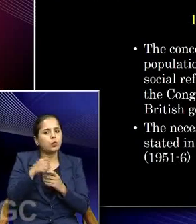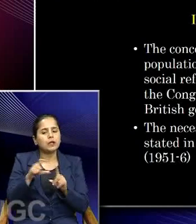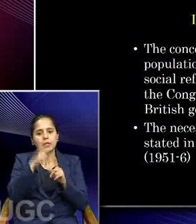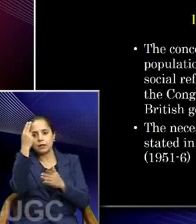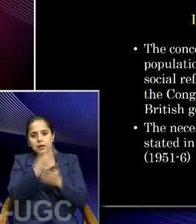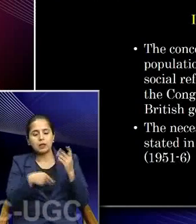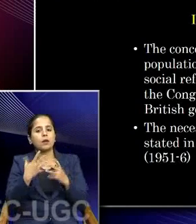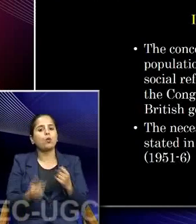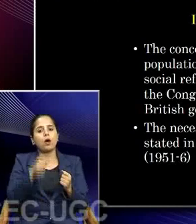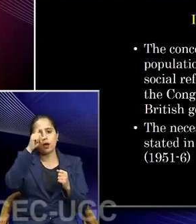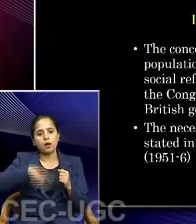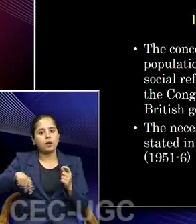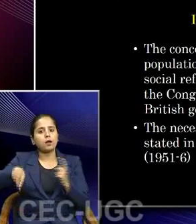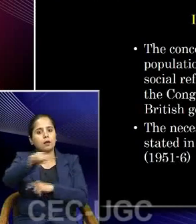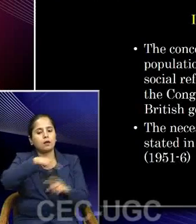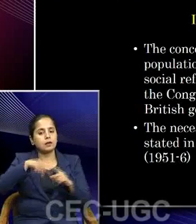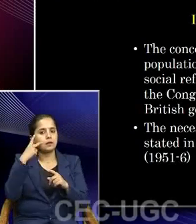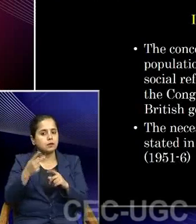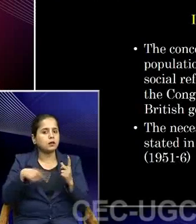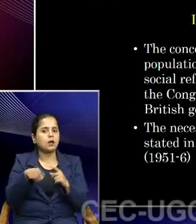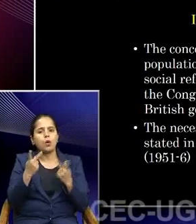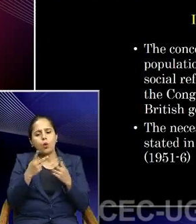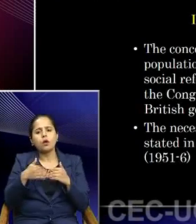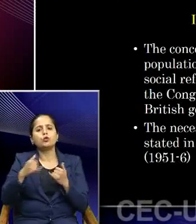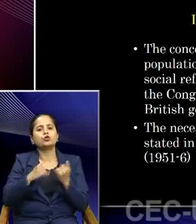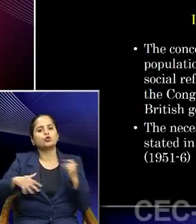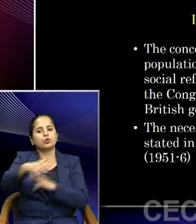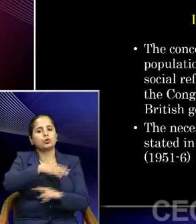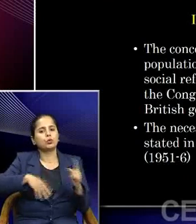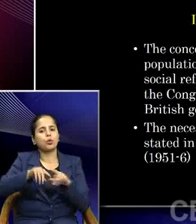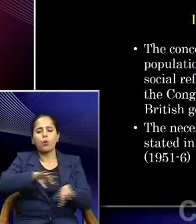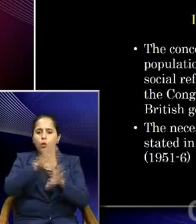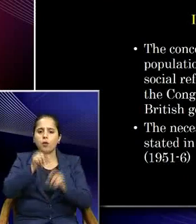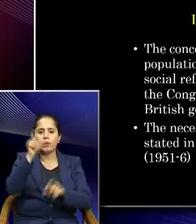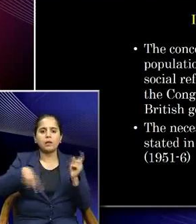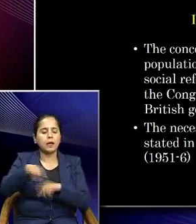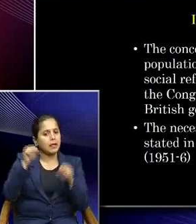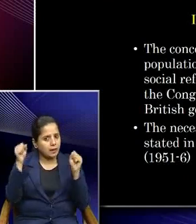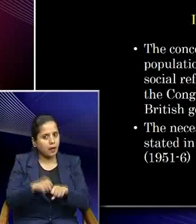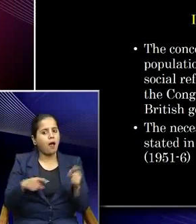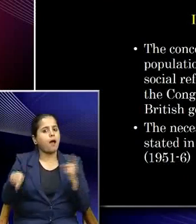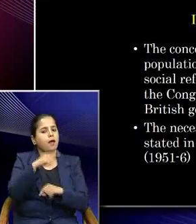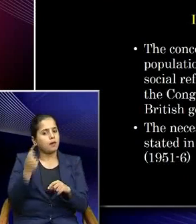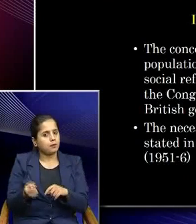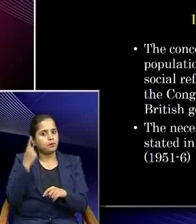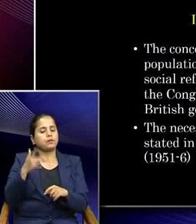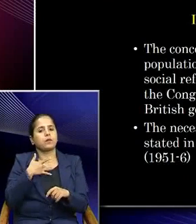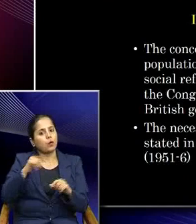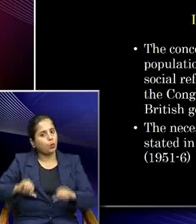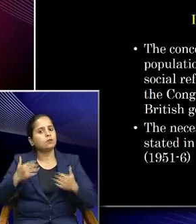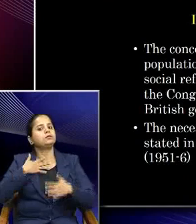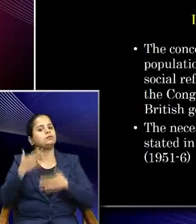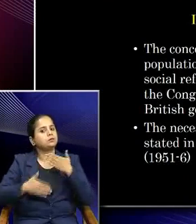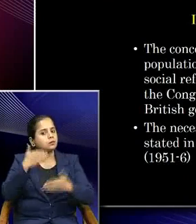the country as an egalitarian, just society where everyone could kind of survive as